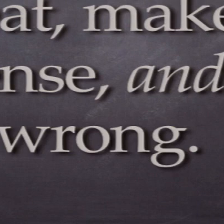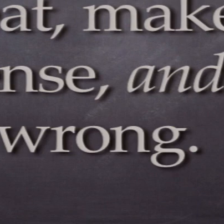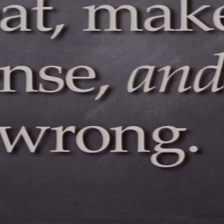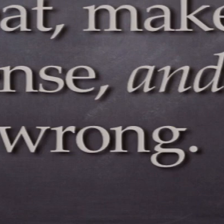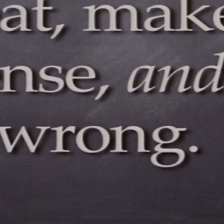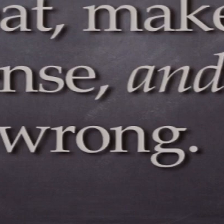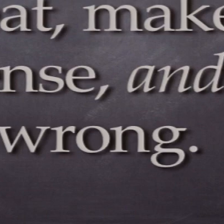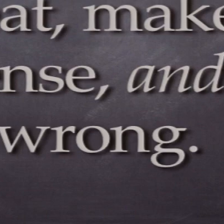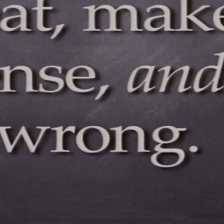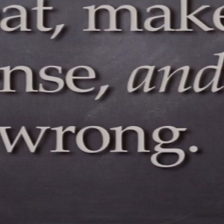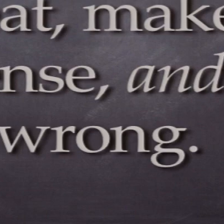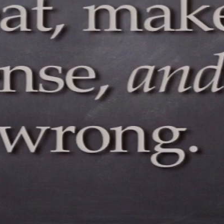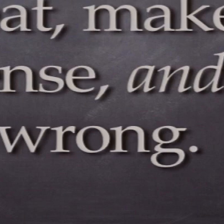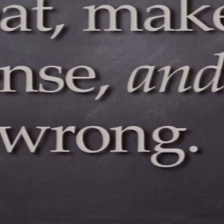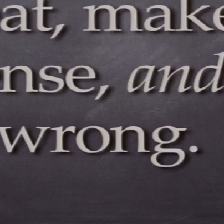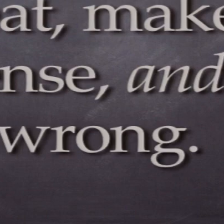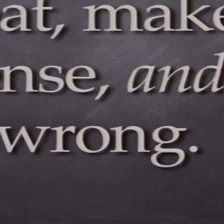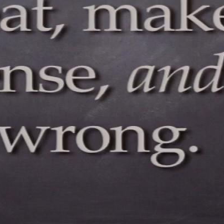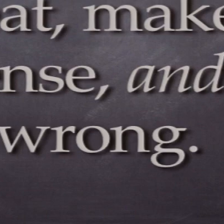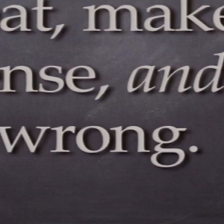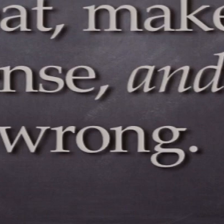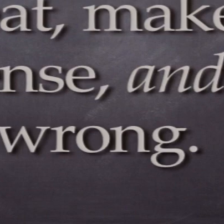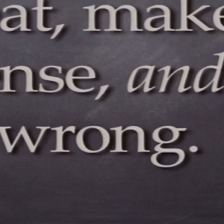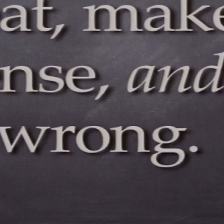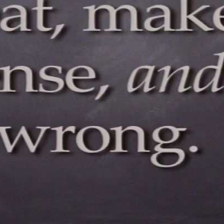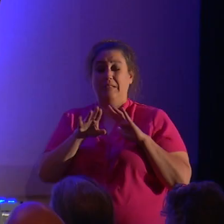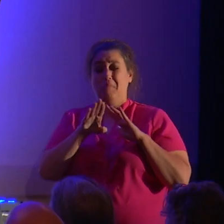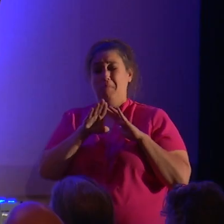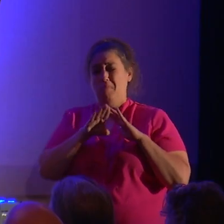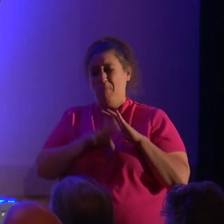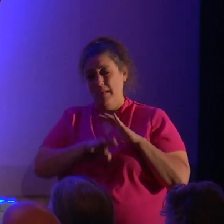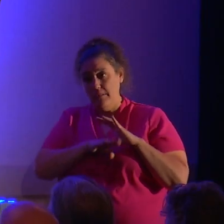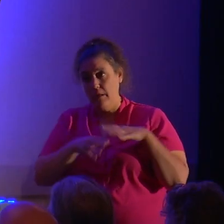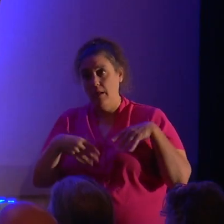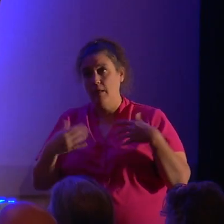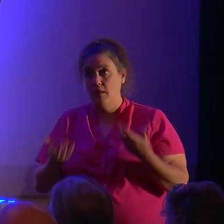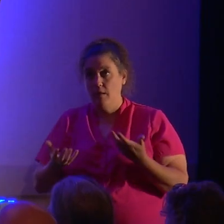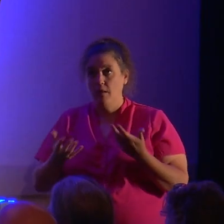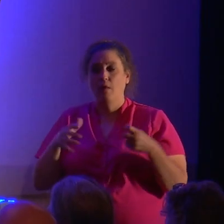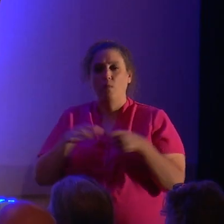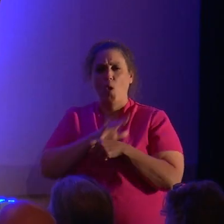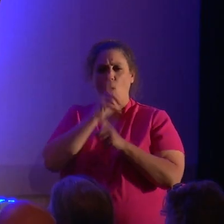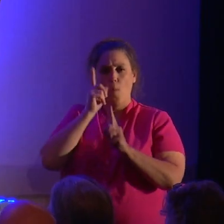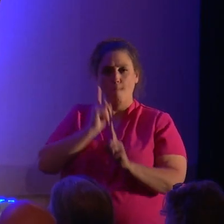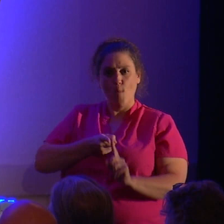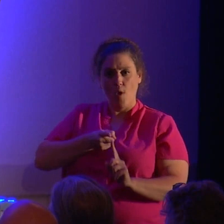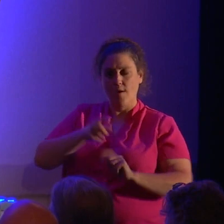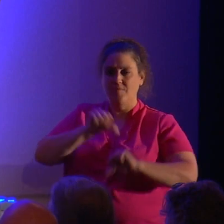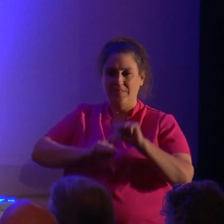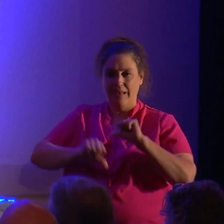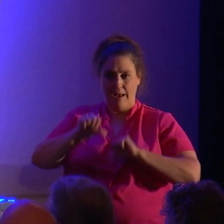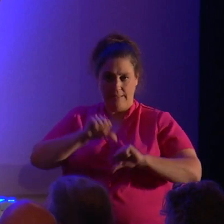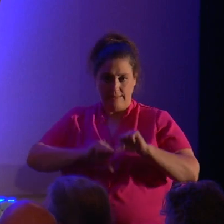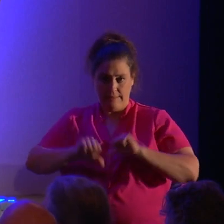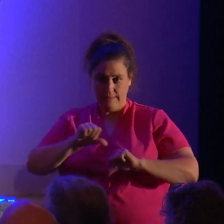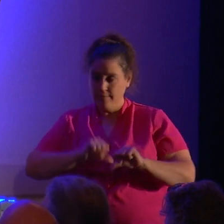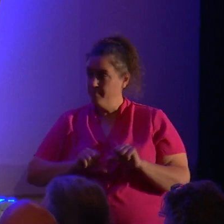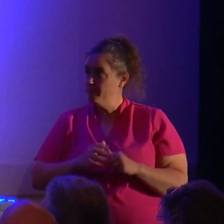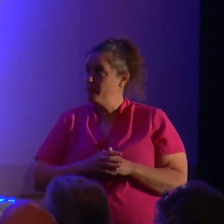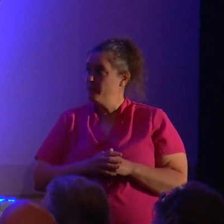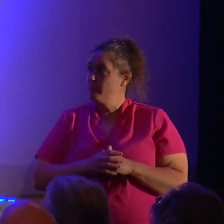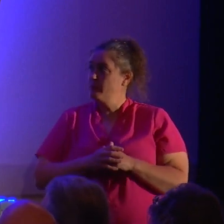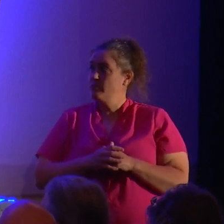essence, the whole point of science. And what we